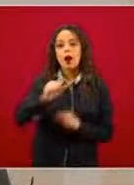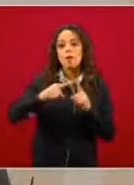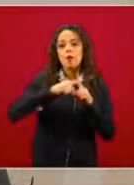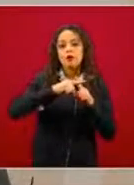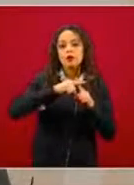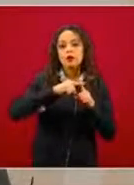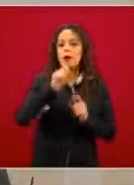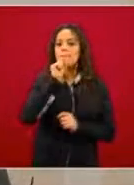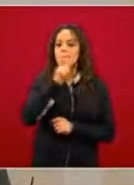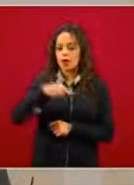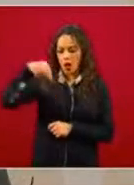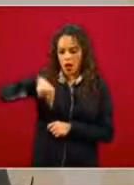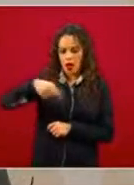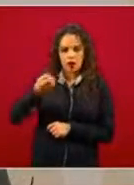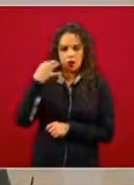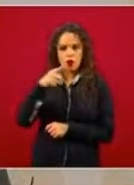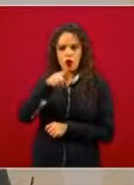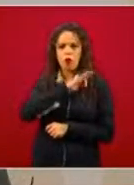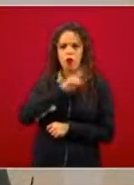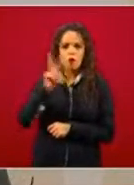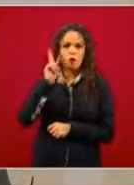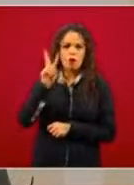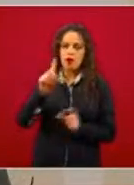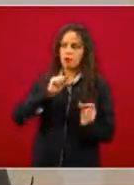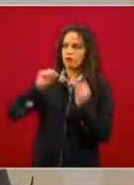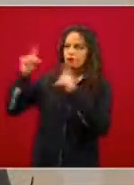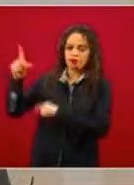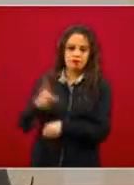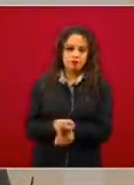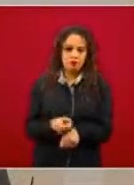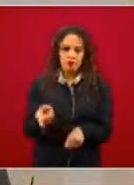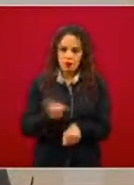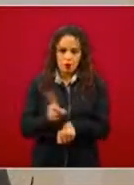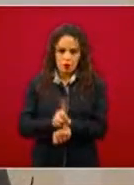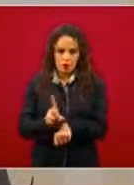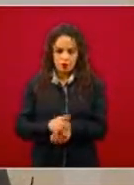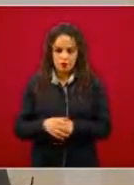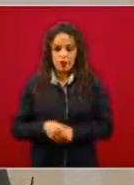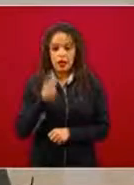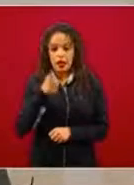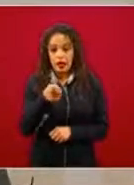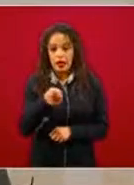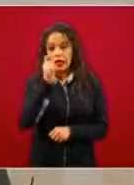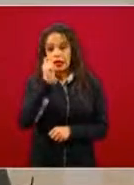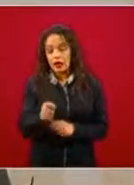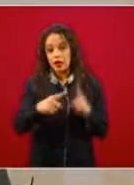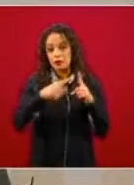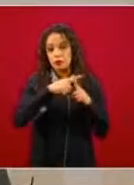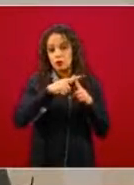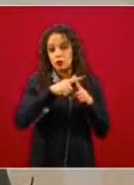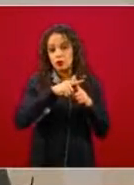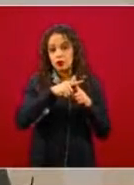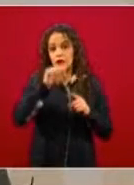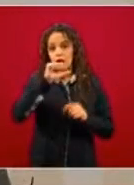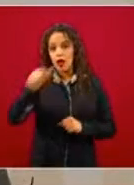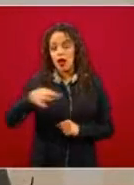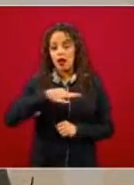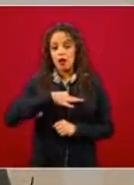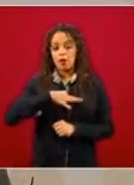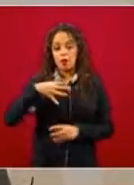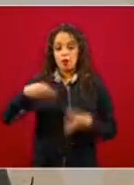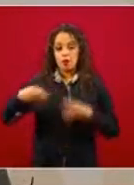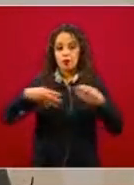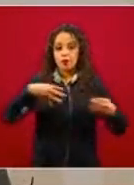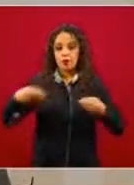the positive rate, which is the one we present every single week. So this percentage is an indirect response of